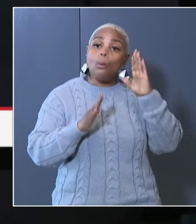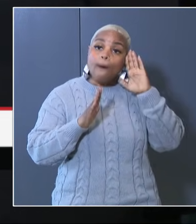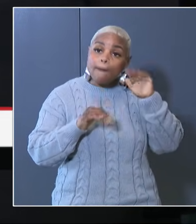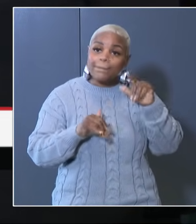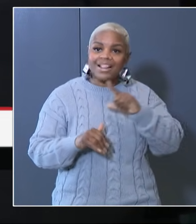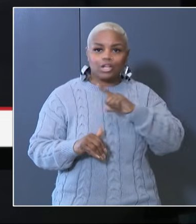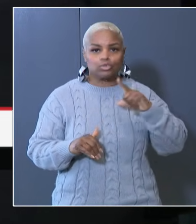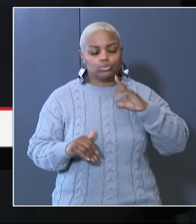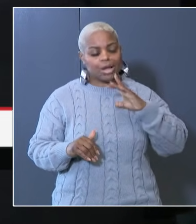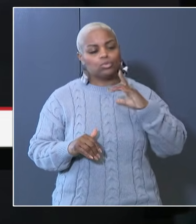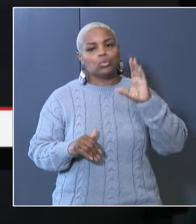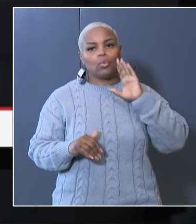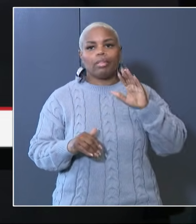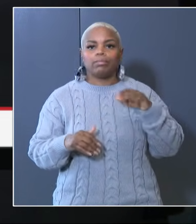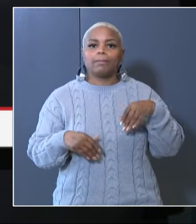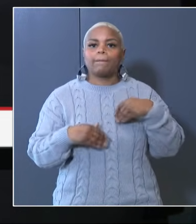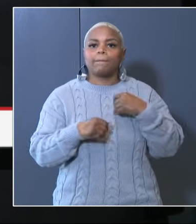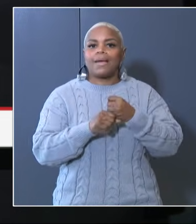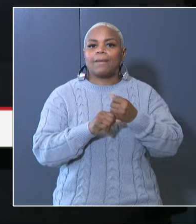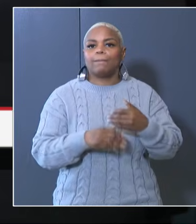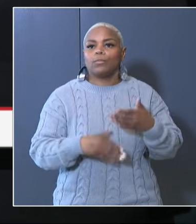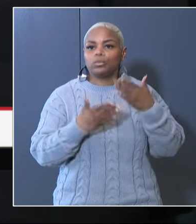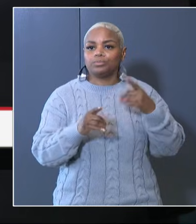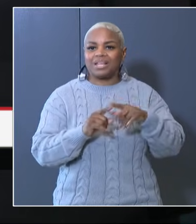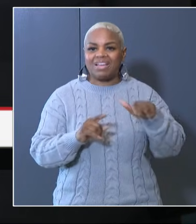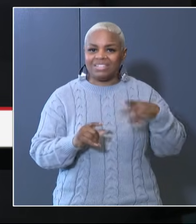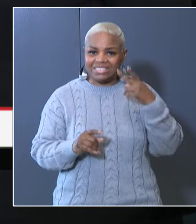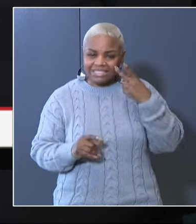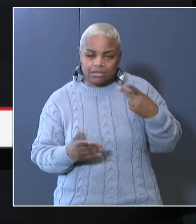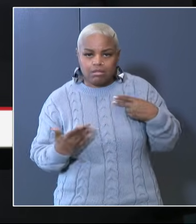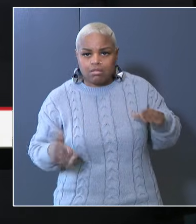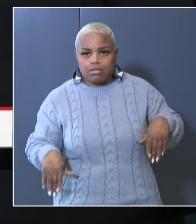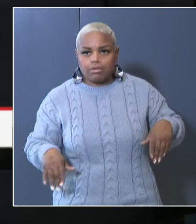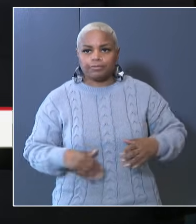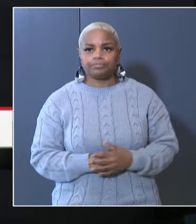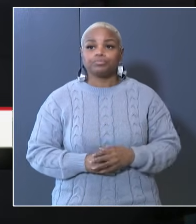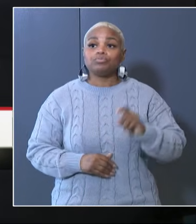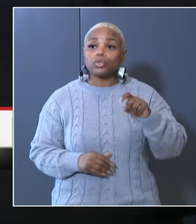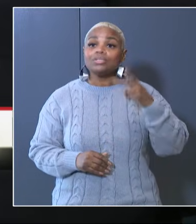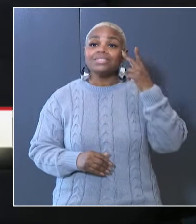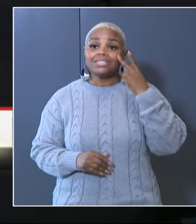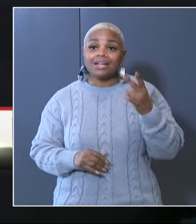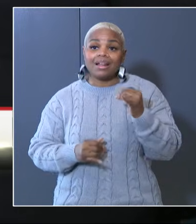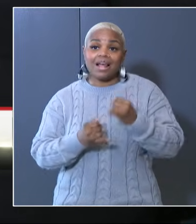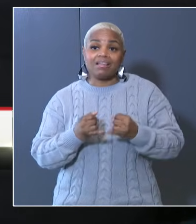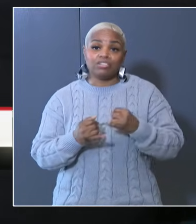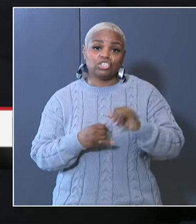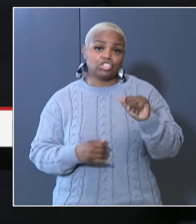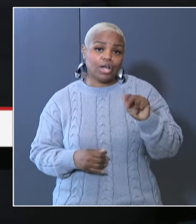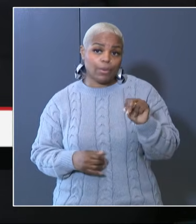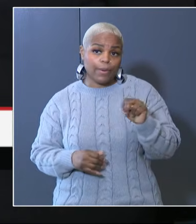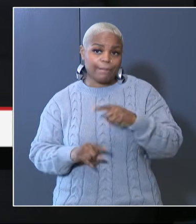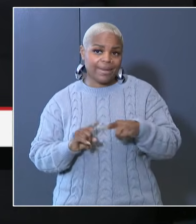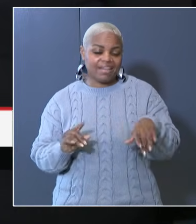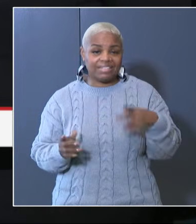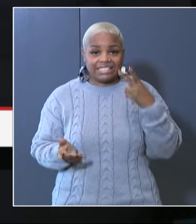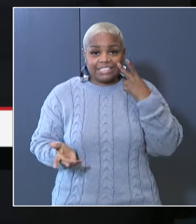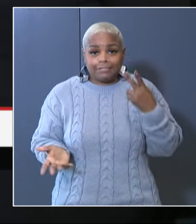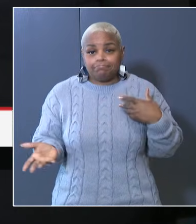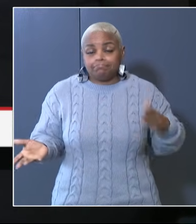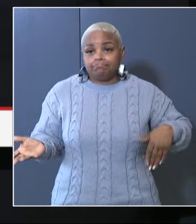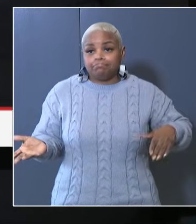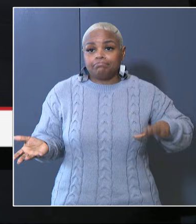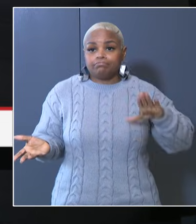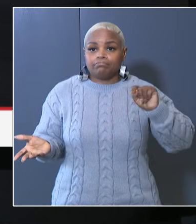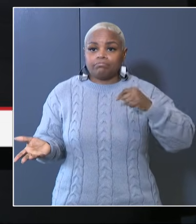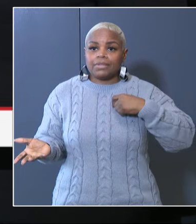seen it. I was supposed to see it by the end of January, but we expect that to